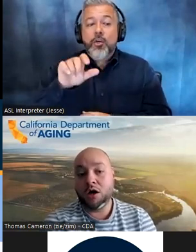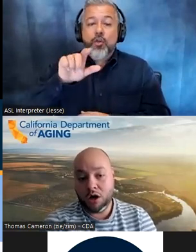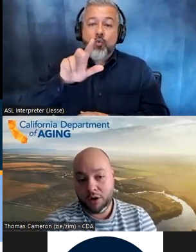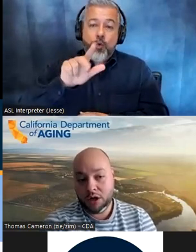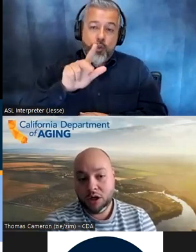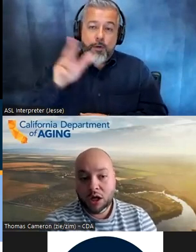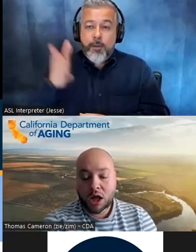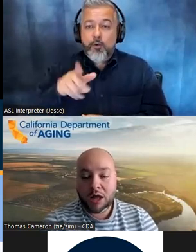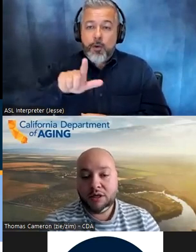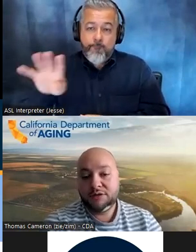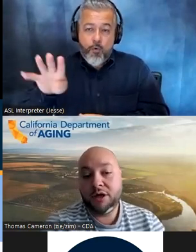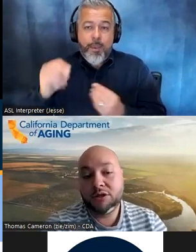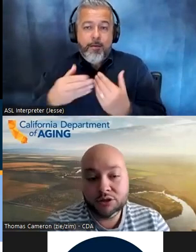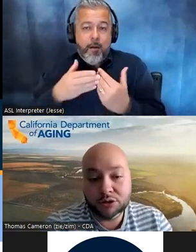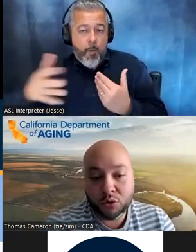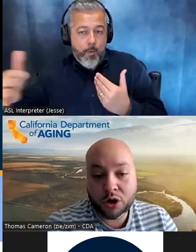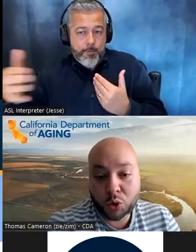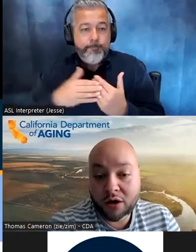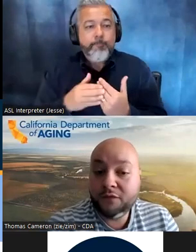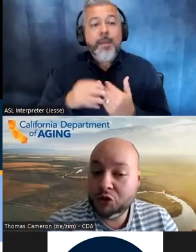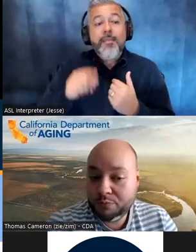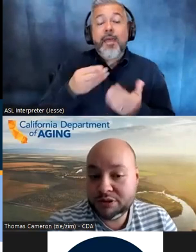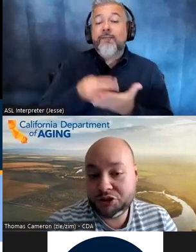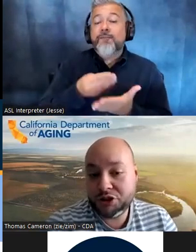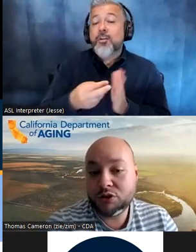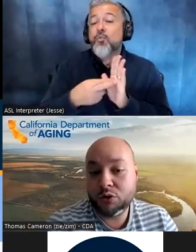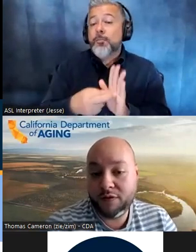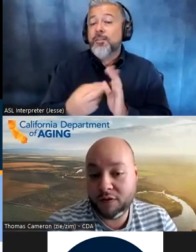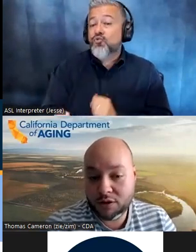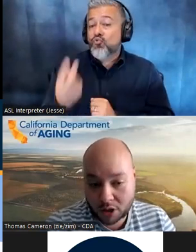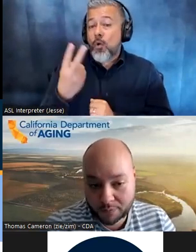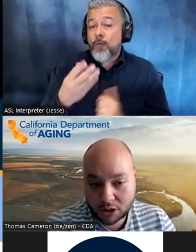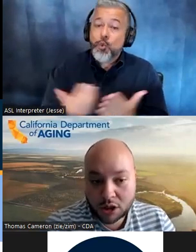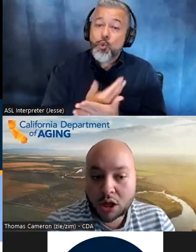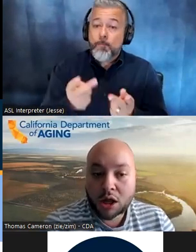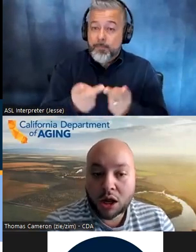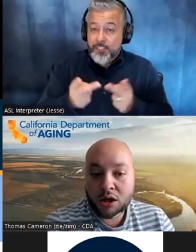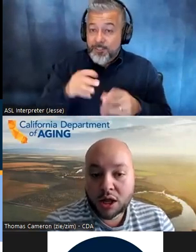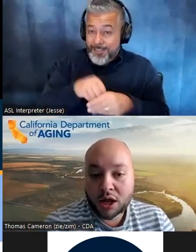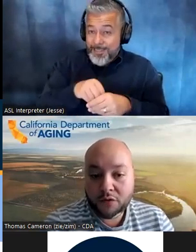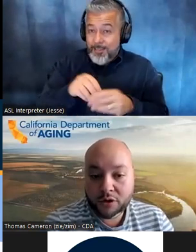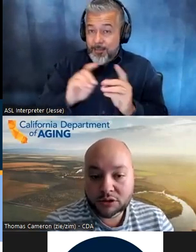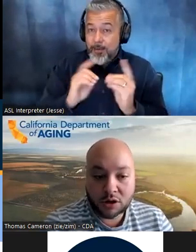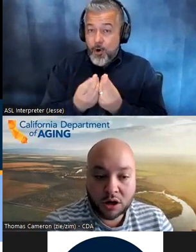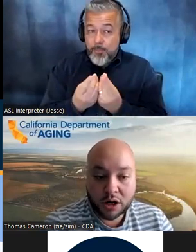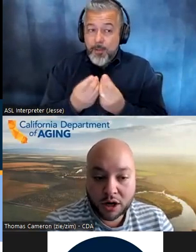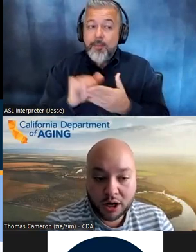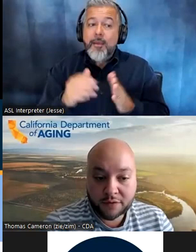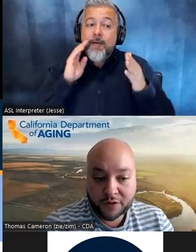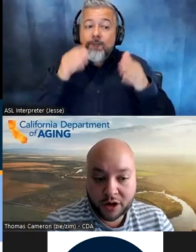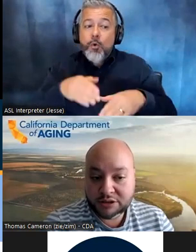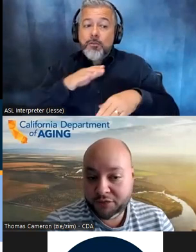and ongoing. And these funds support 12 new positions within the department, and they focus